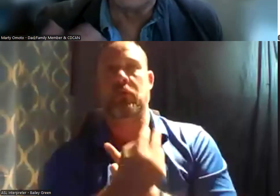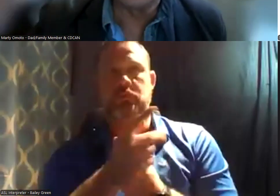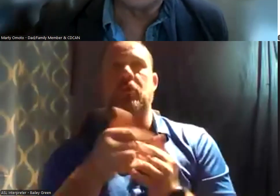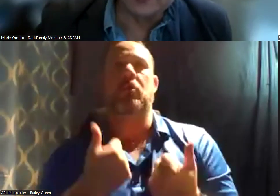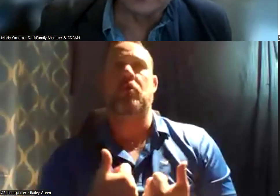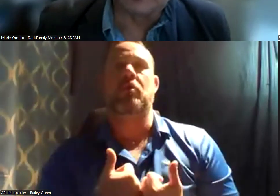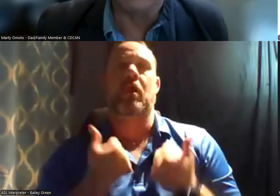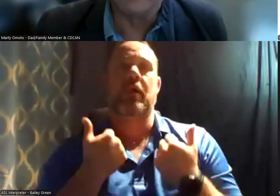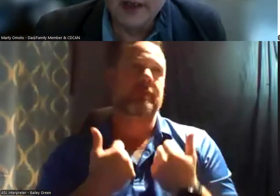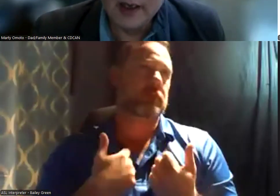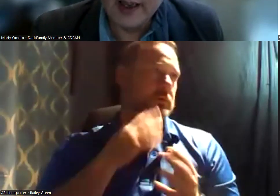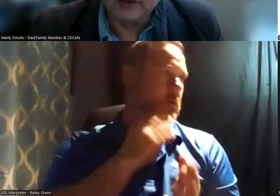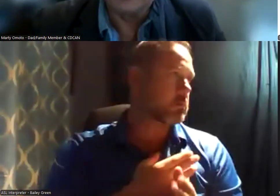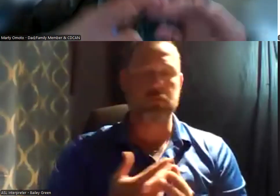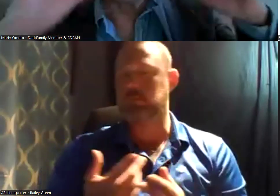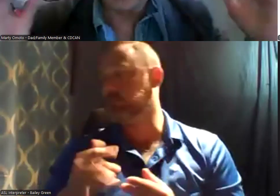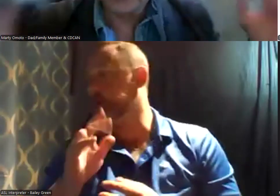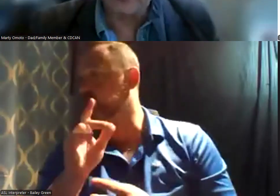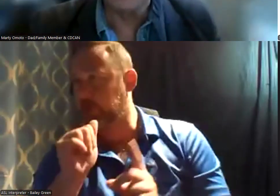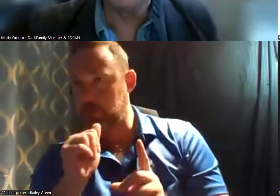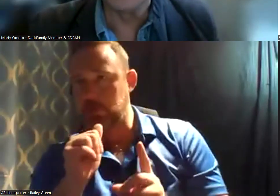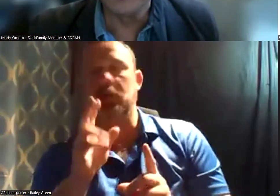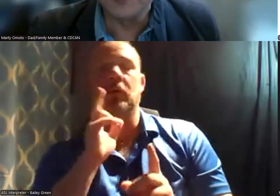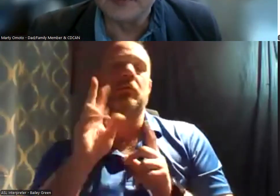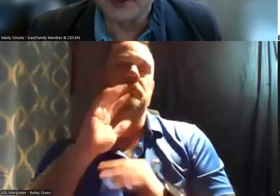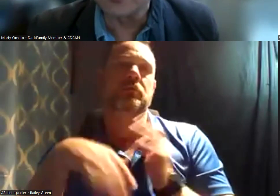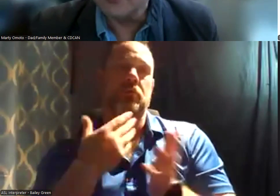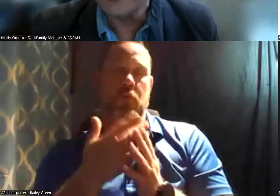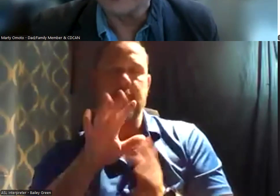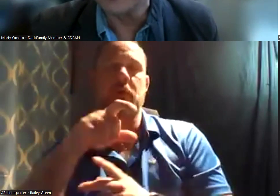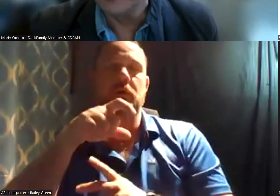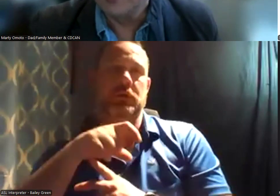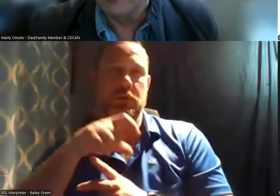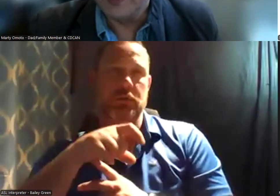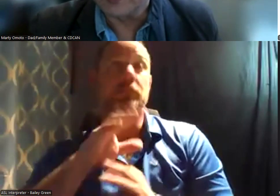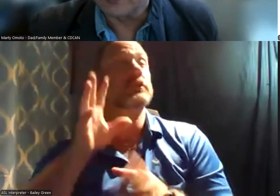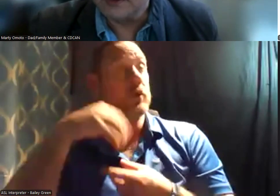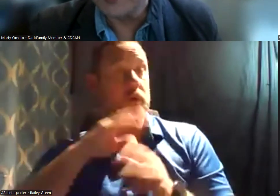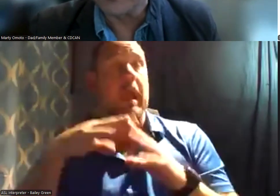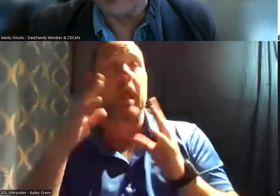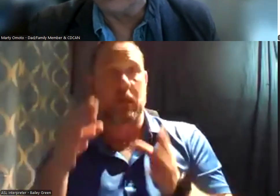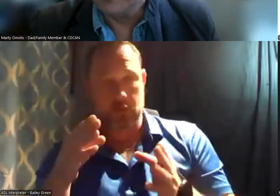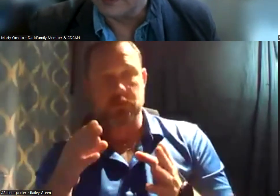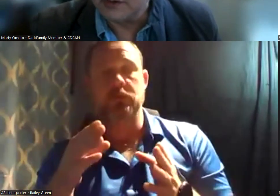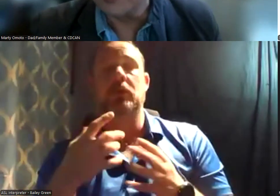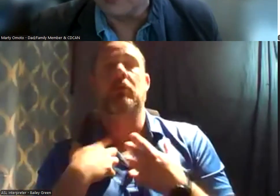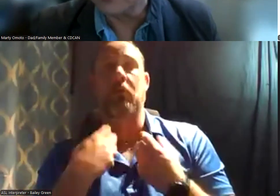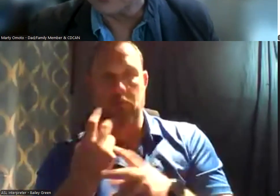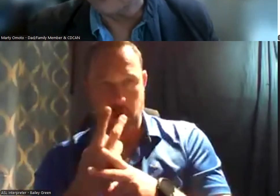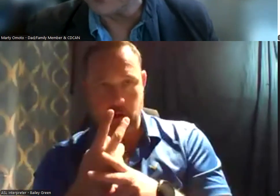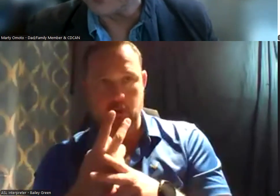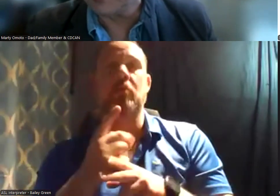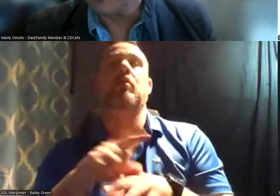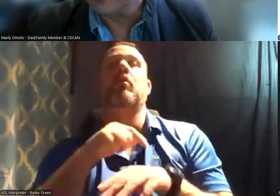or looks at my son's life and looks at the totality of his needs, which includes housing, it includes healthcare, it includes